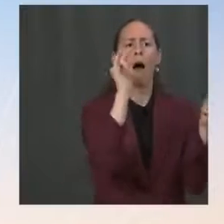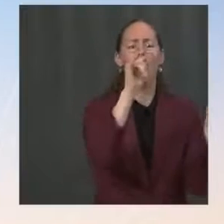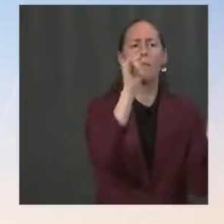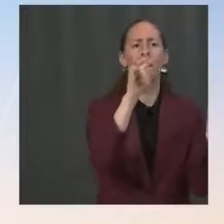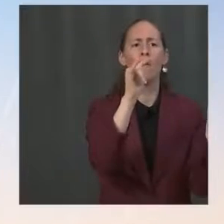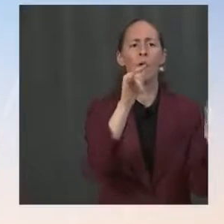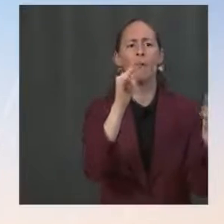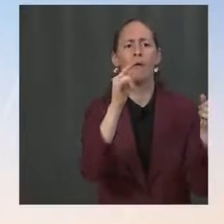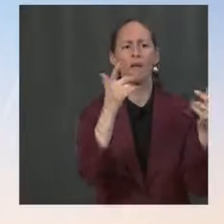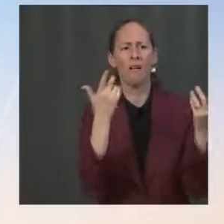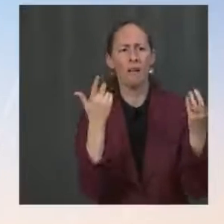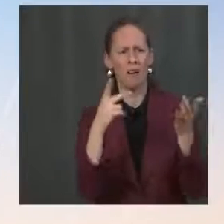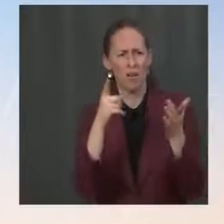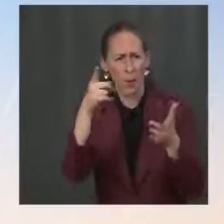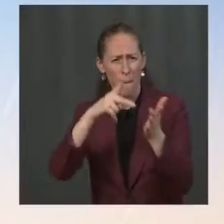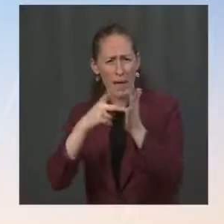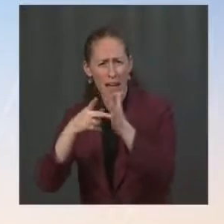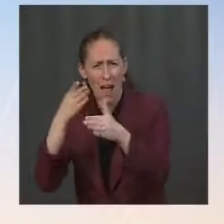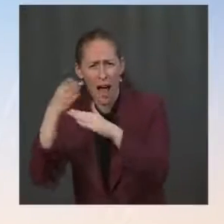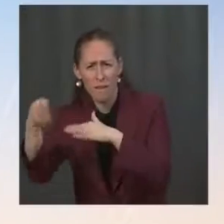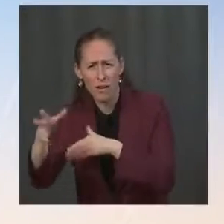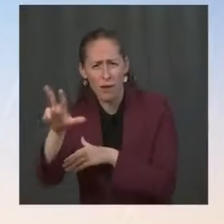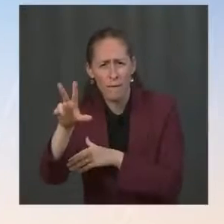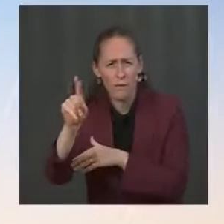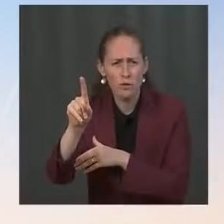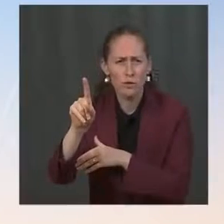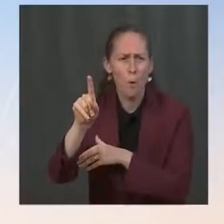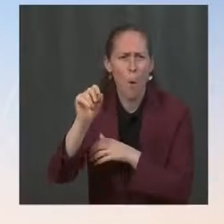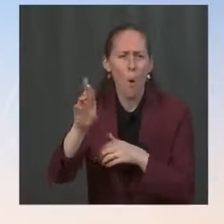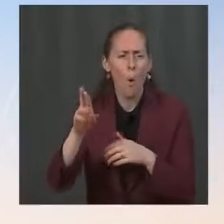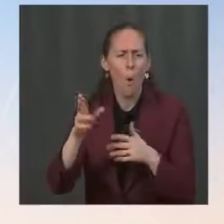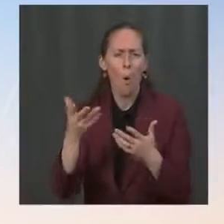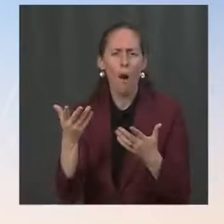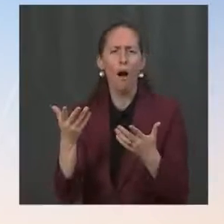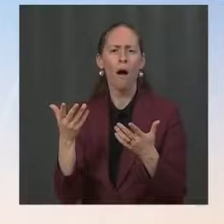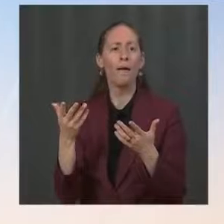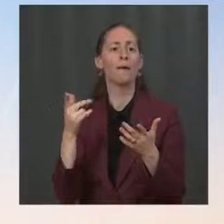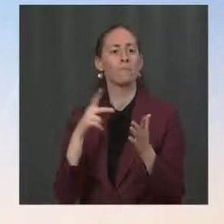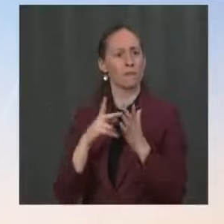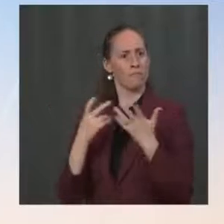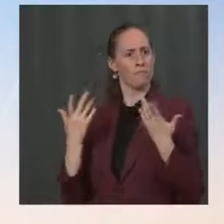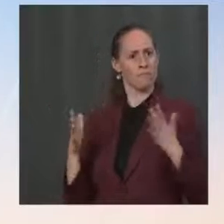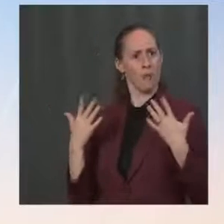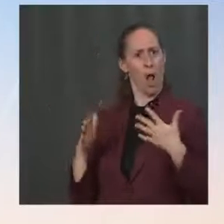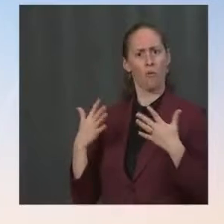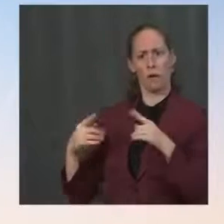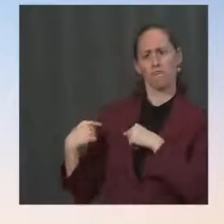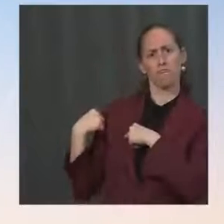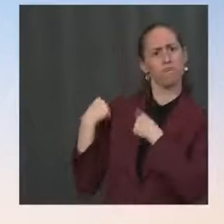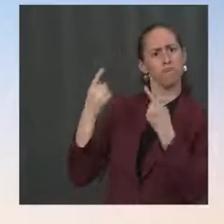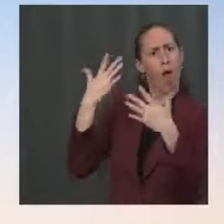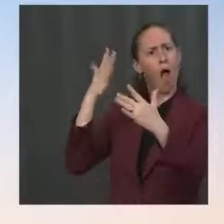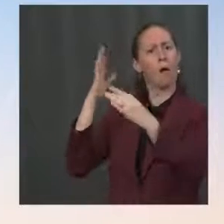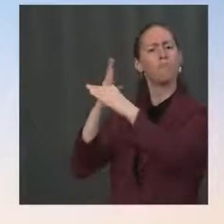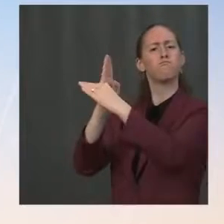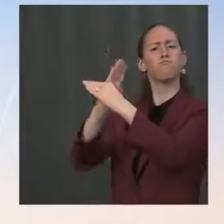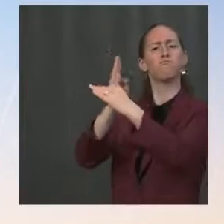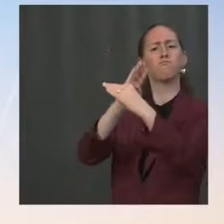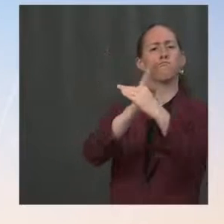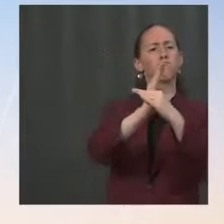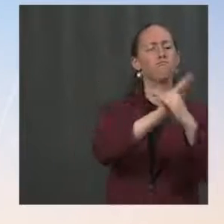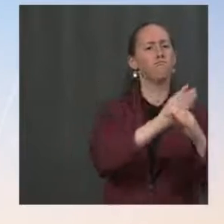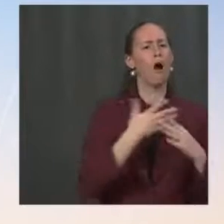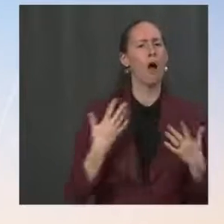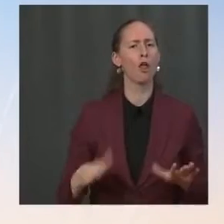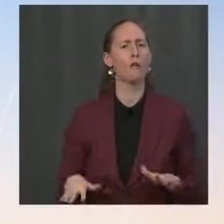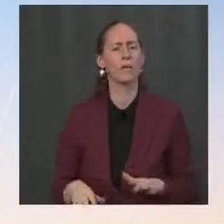mean after the 31st or moving over the next couple of days? Well, we've heard that it's already happening, so does he think that's going to get Well, better? I note also that, as the president